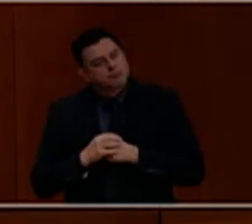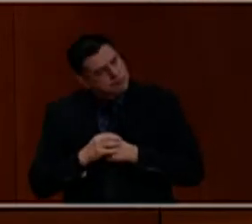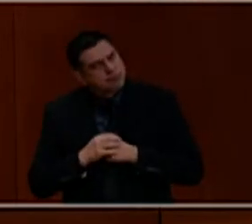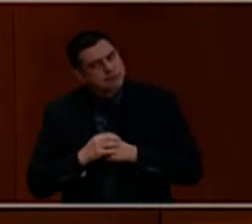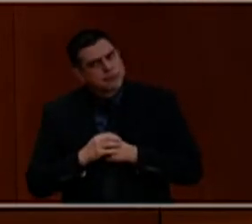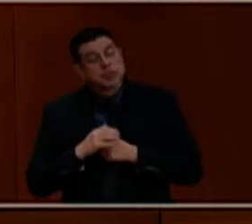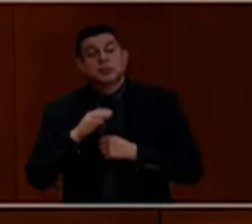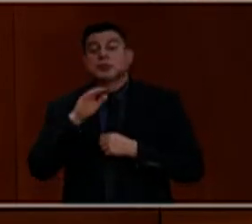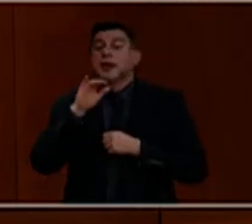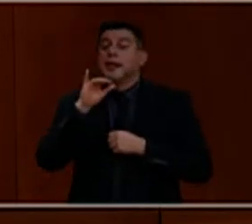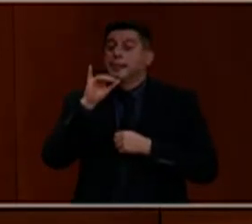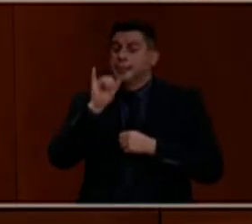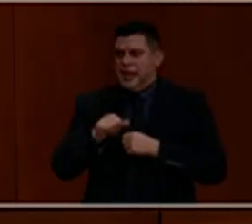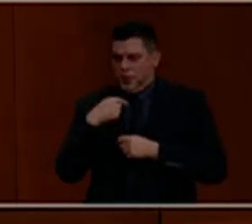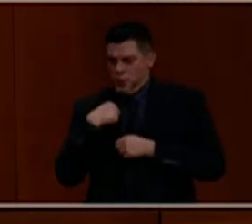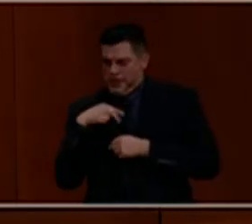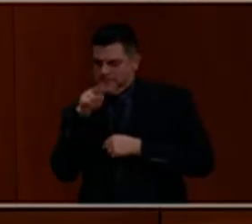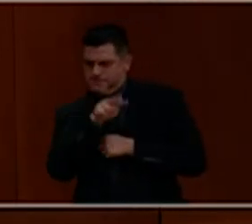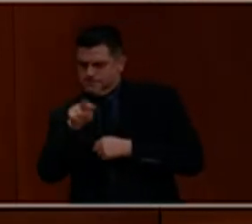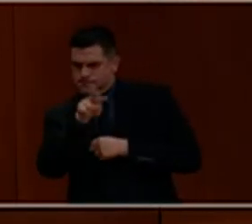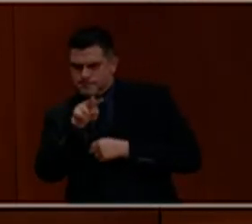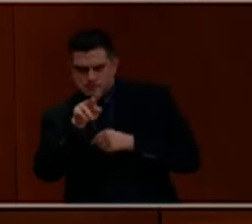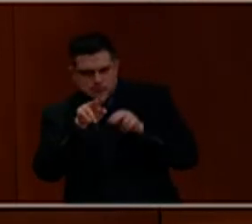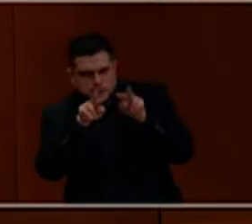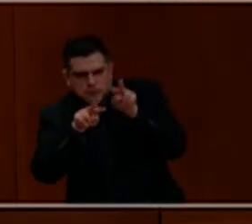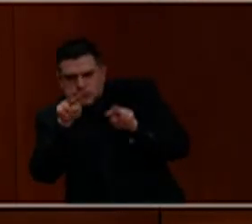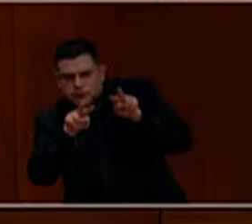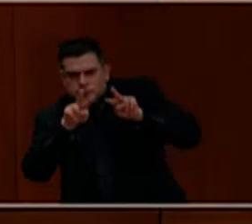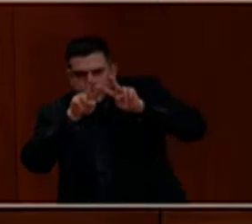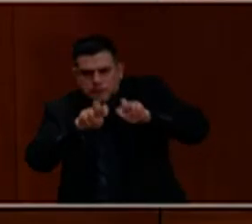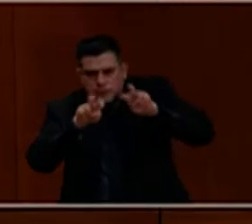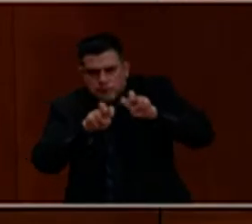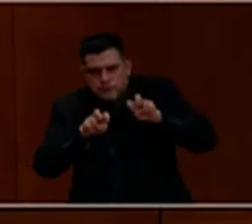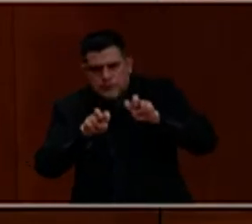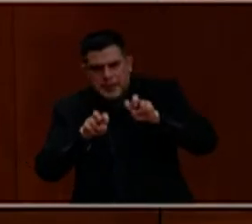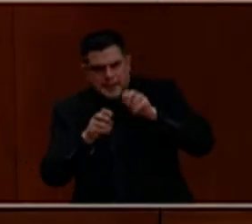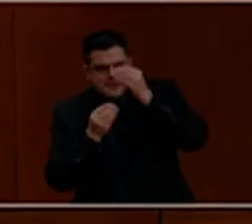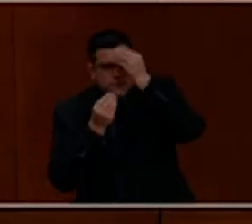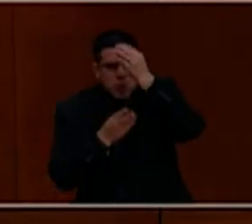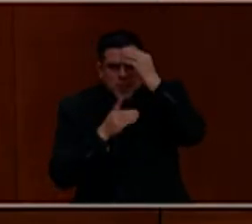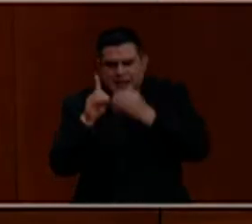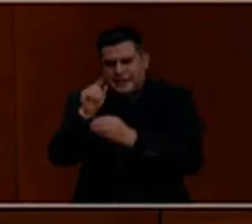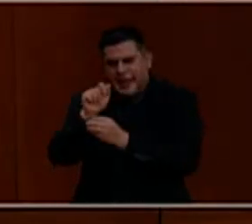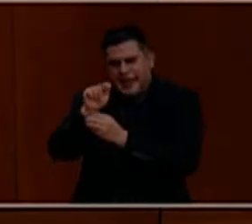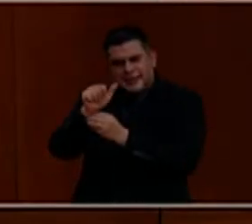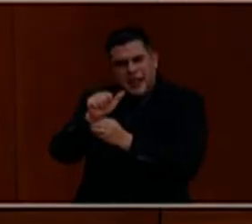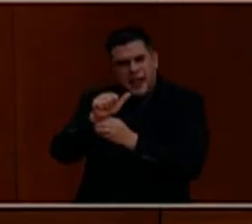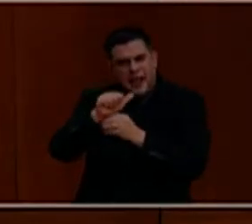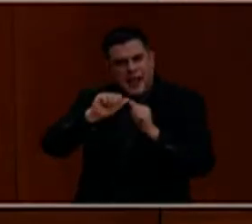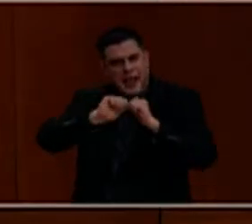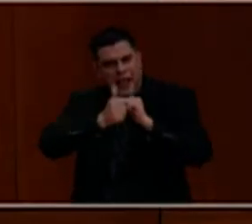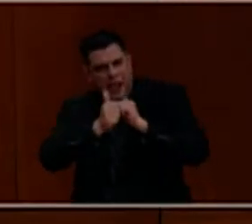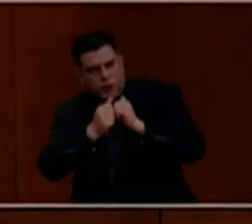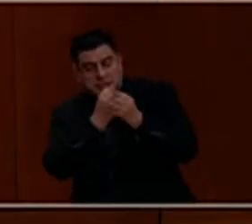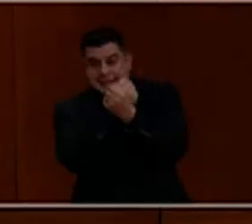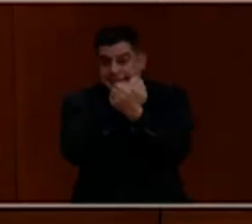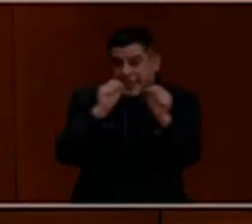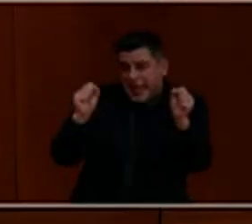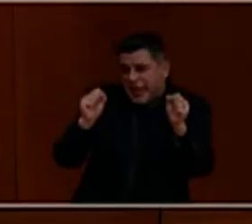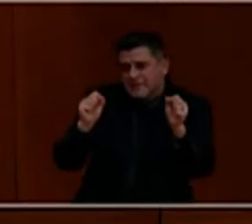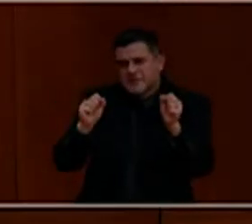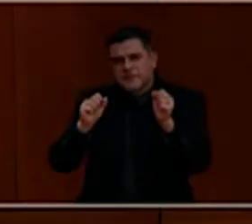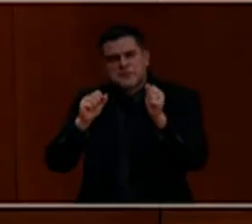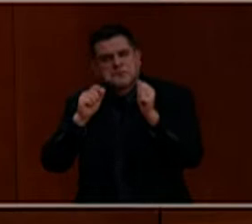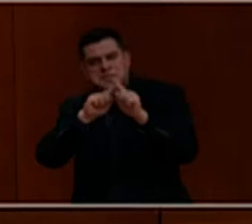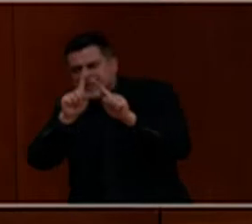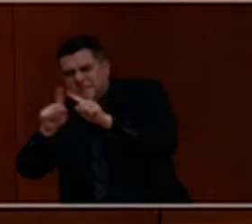being collected. The FDA just sent a memorandum as far as like the safety of it, but we don't have the conclusion as far